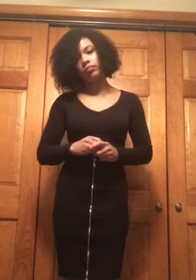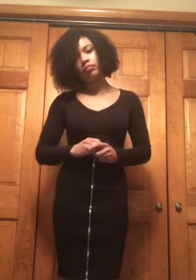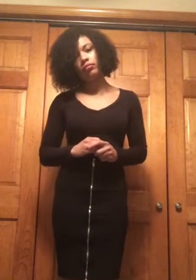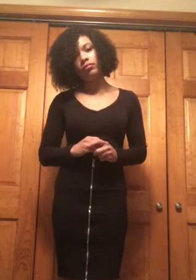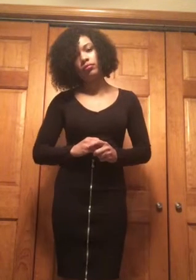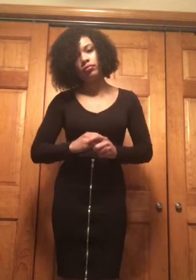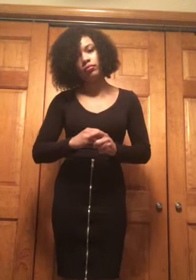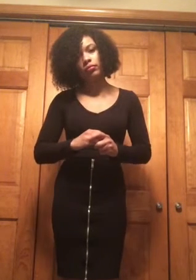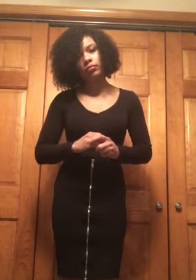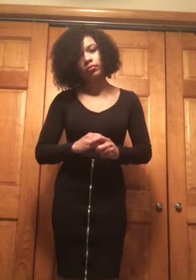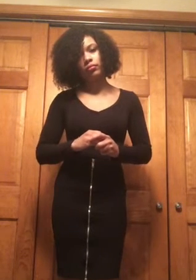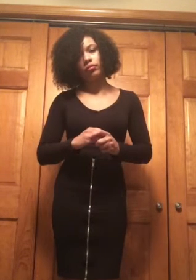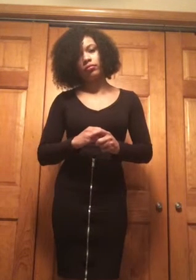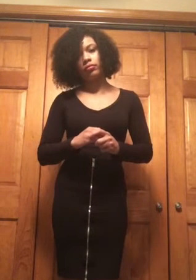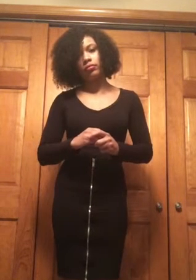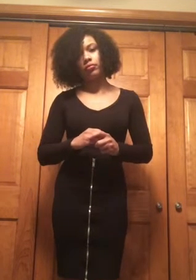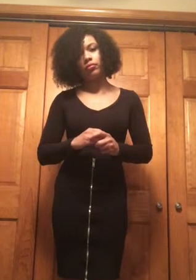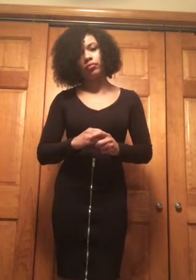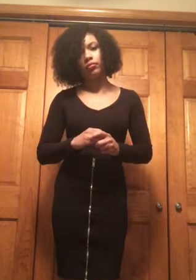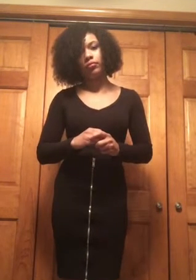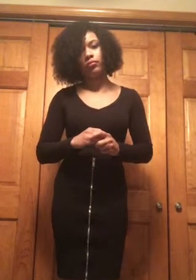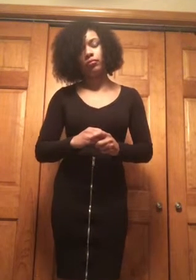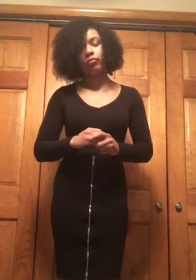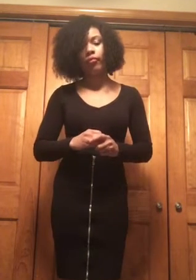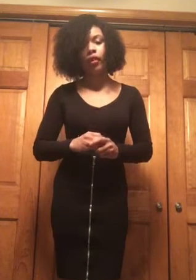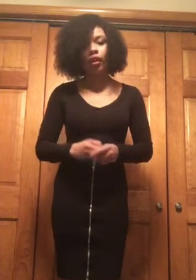deaf people themselves do.